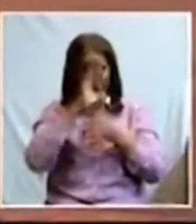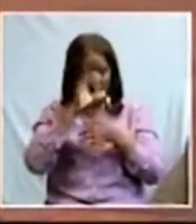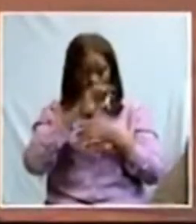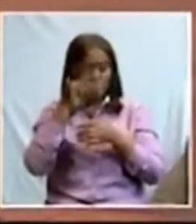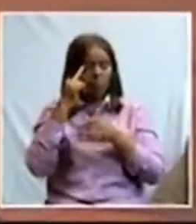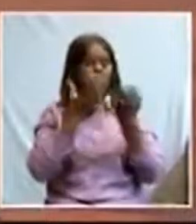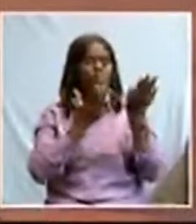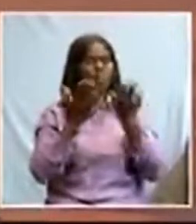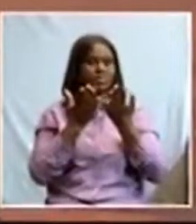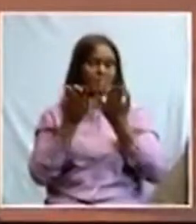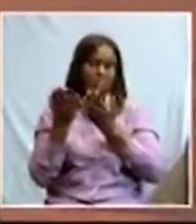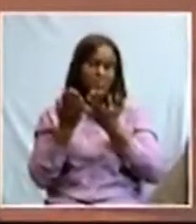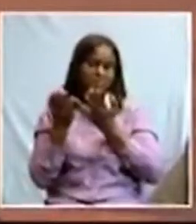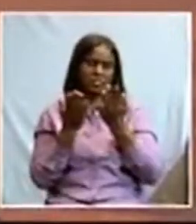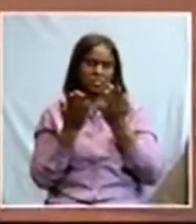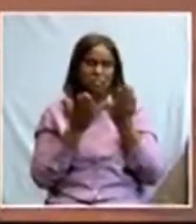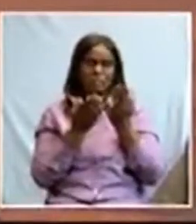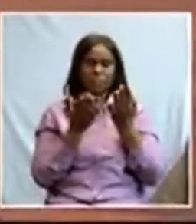service.